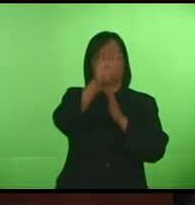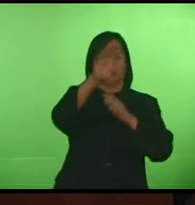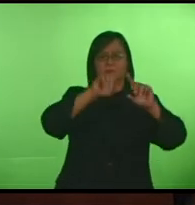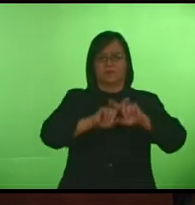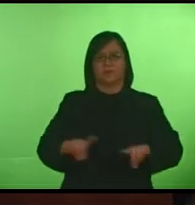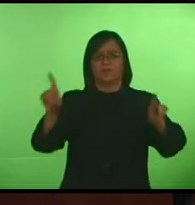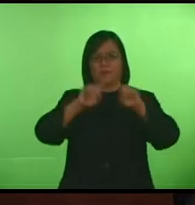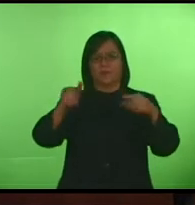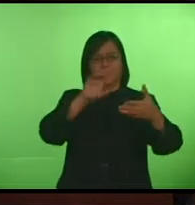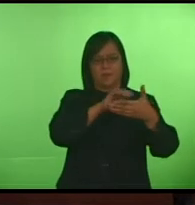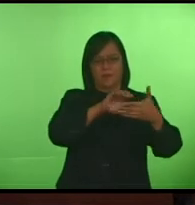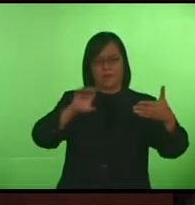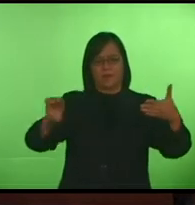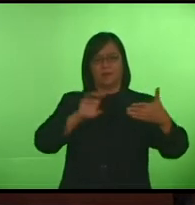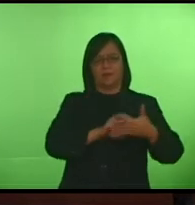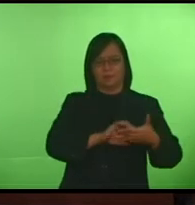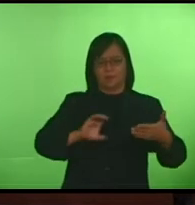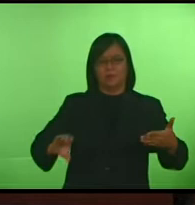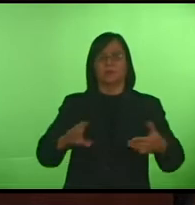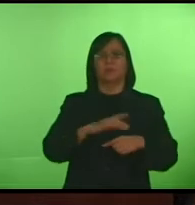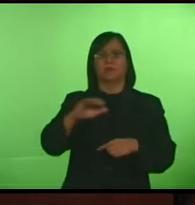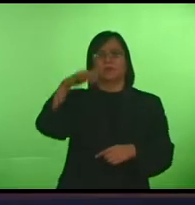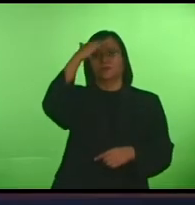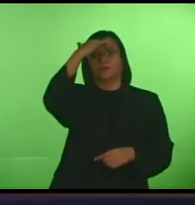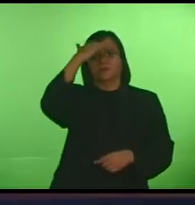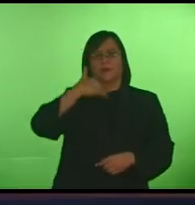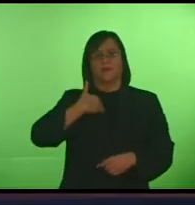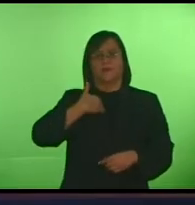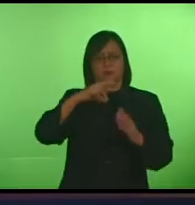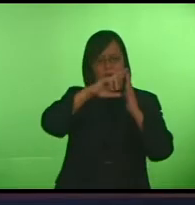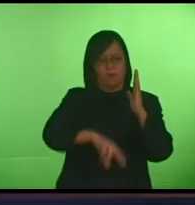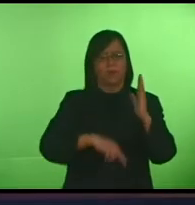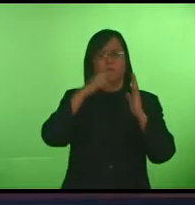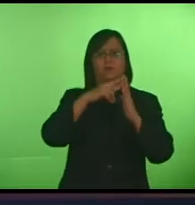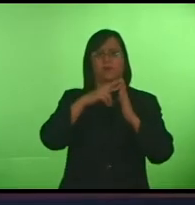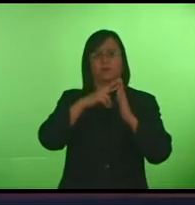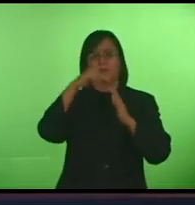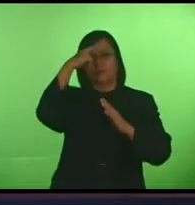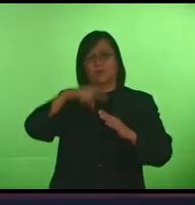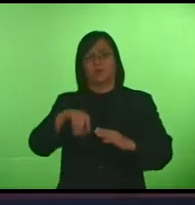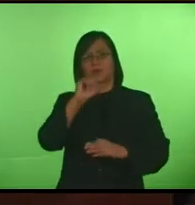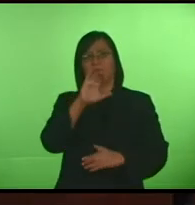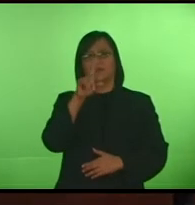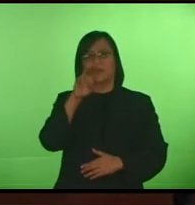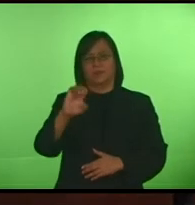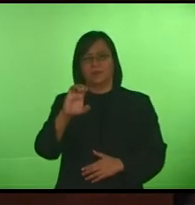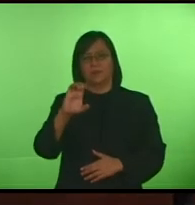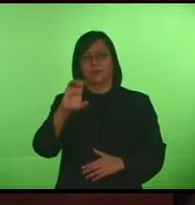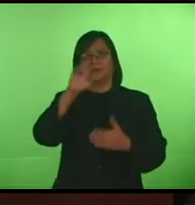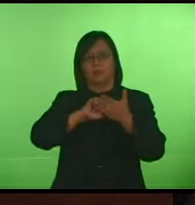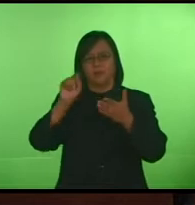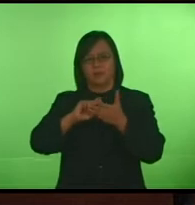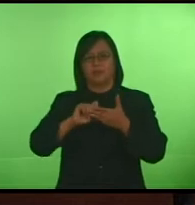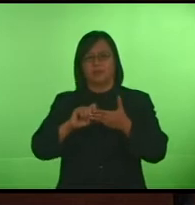that creative writing has a role to play in academic writing too. Let us begin with writing